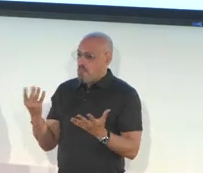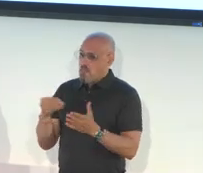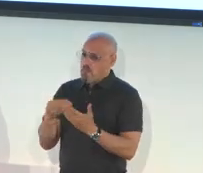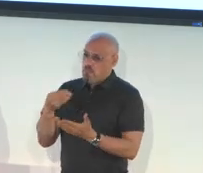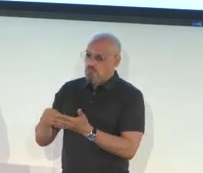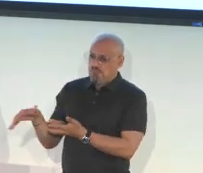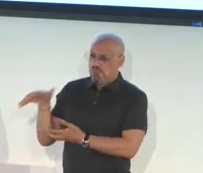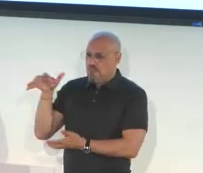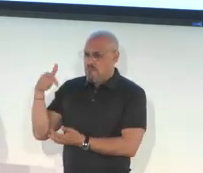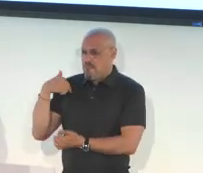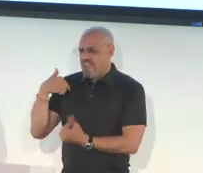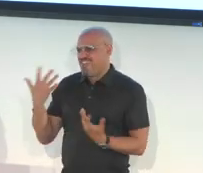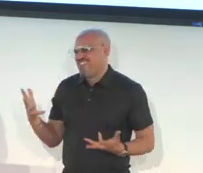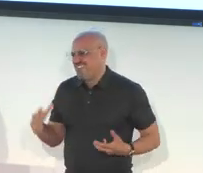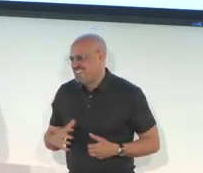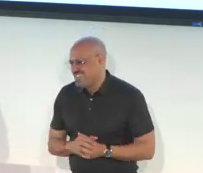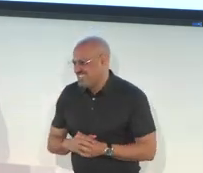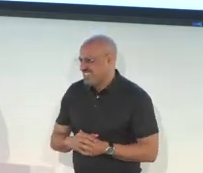do.